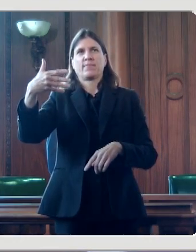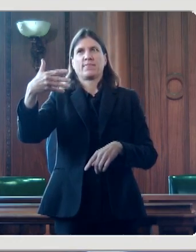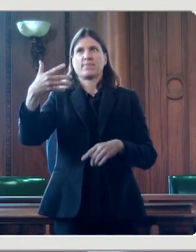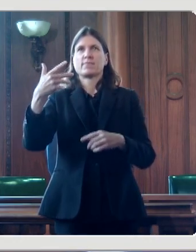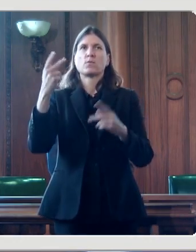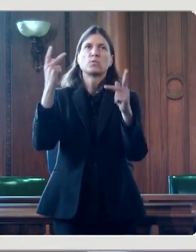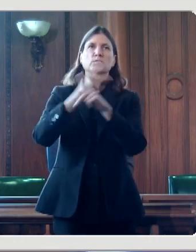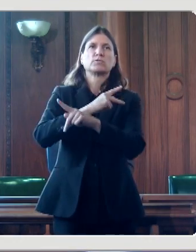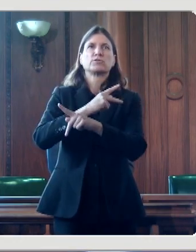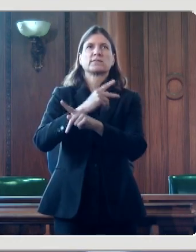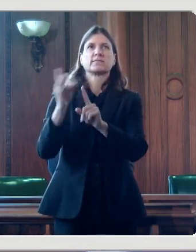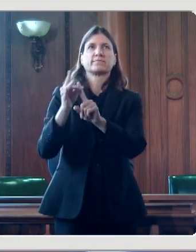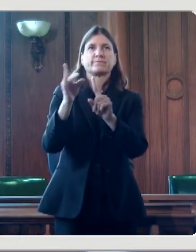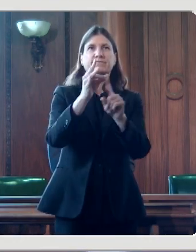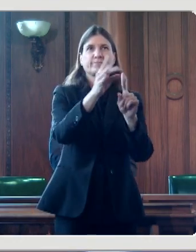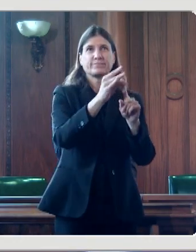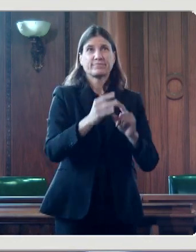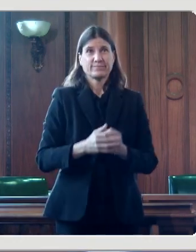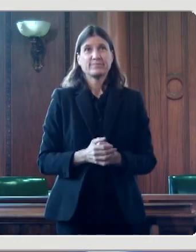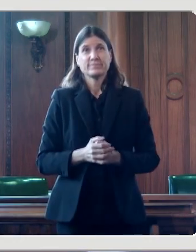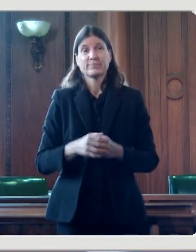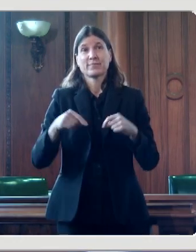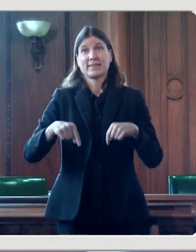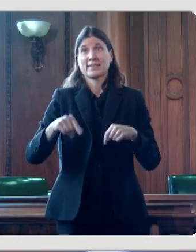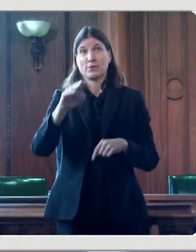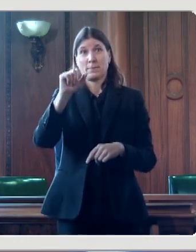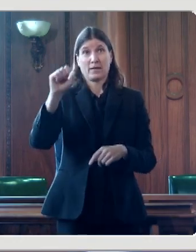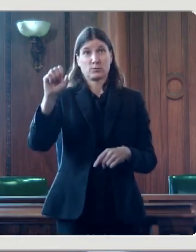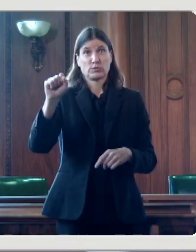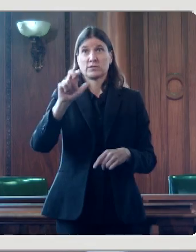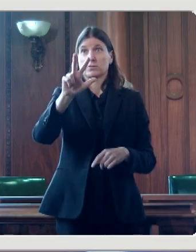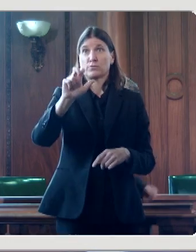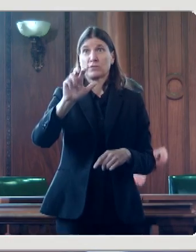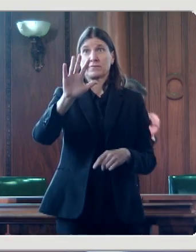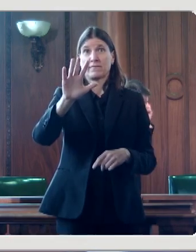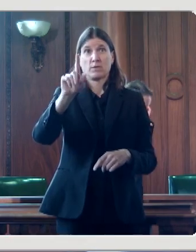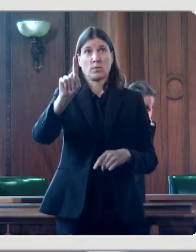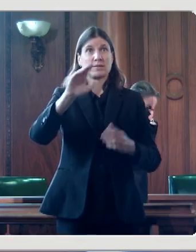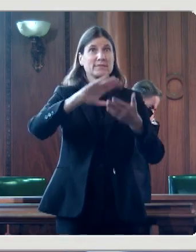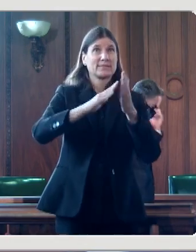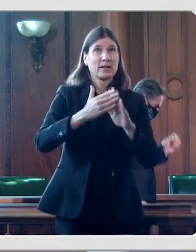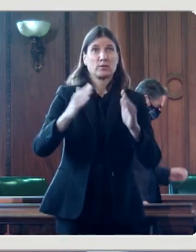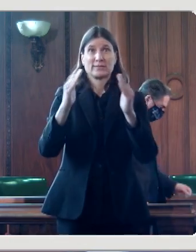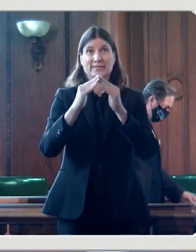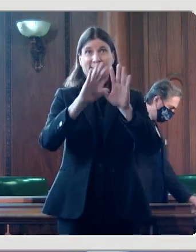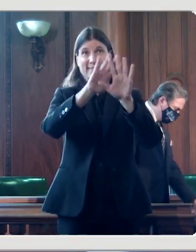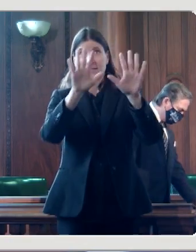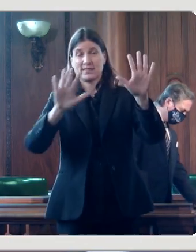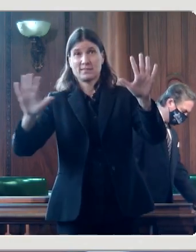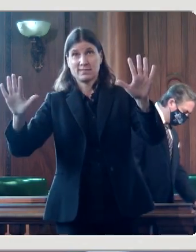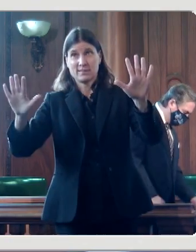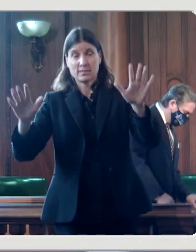in Massachusetts. 188 of them are registered in the red zone. That's 53%.